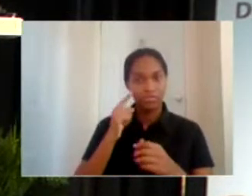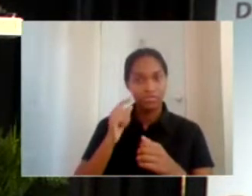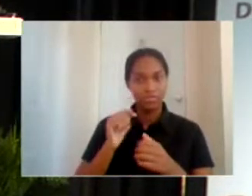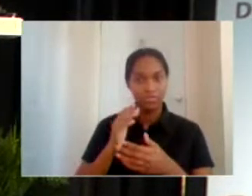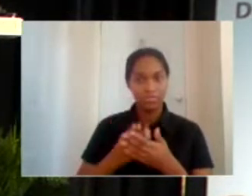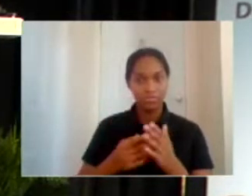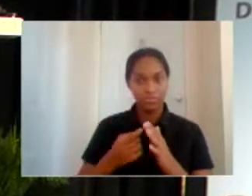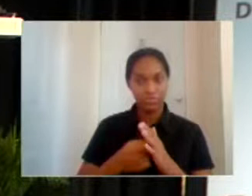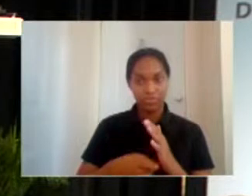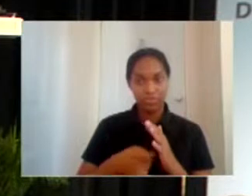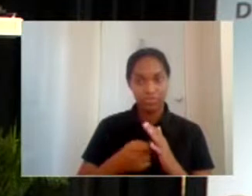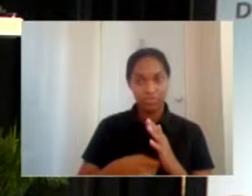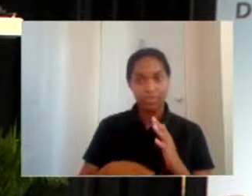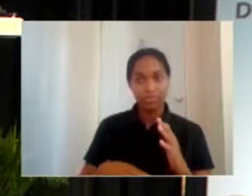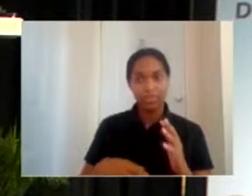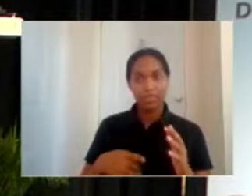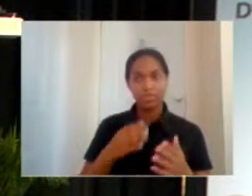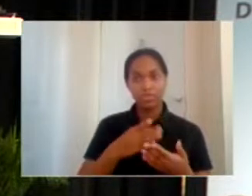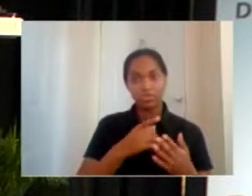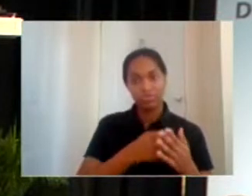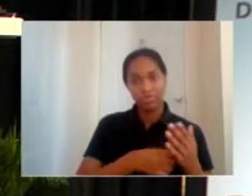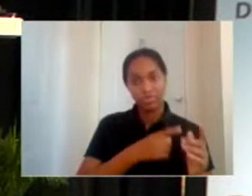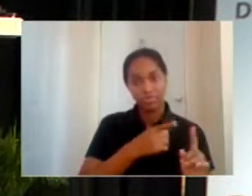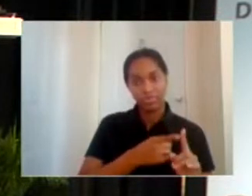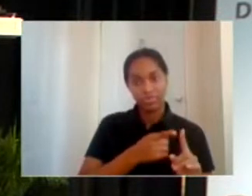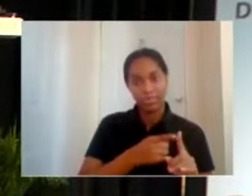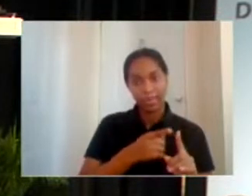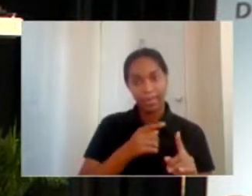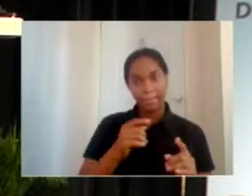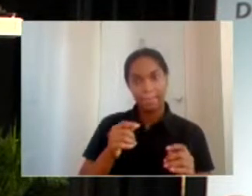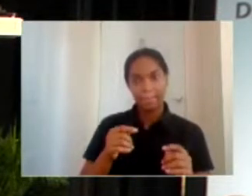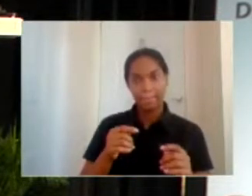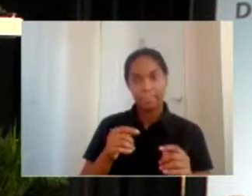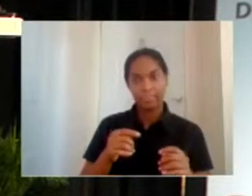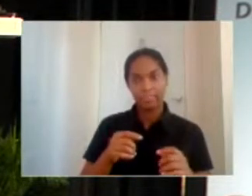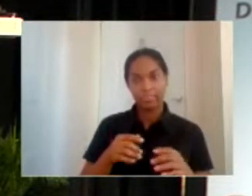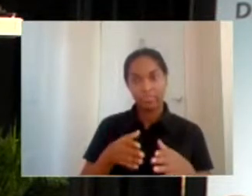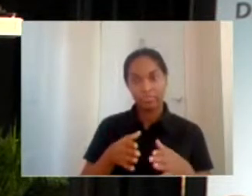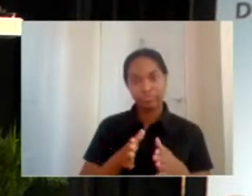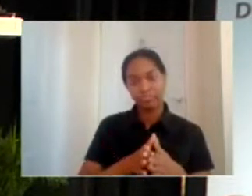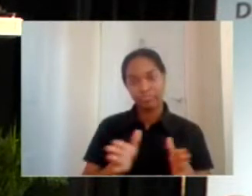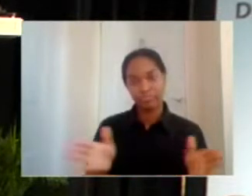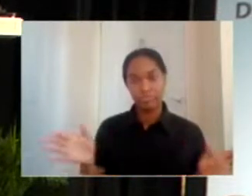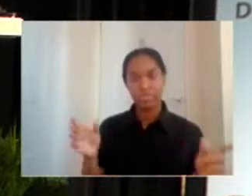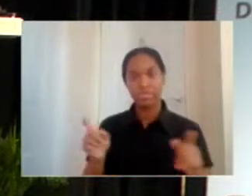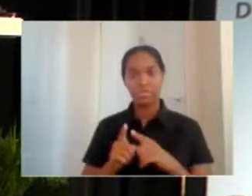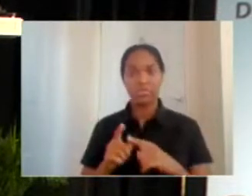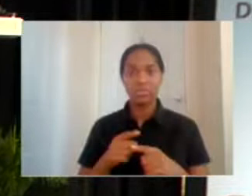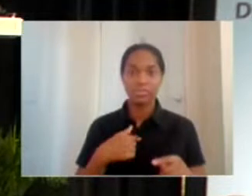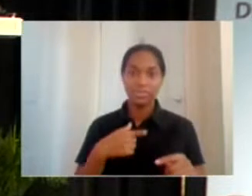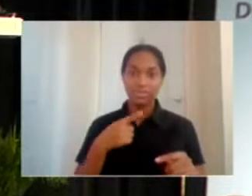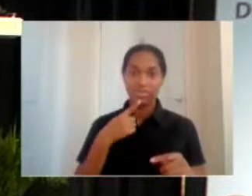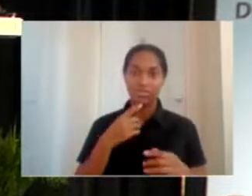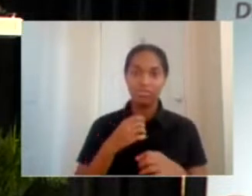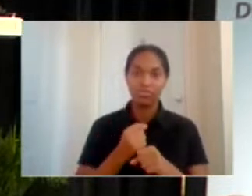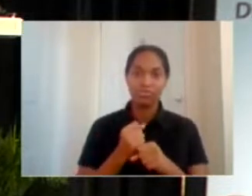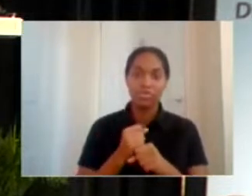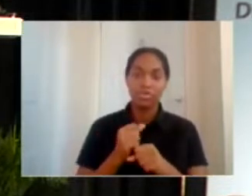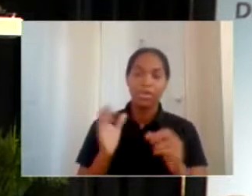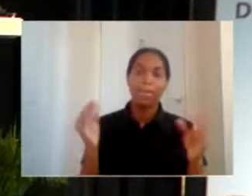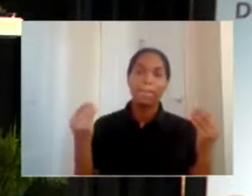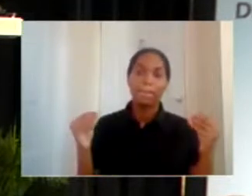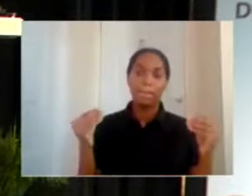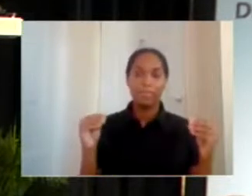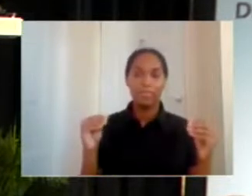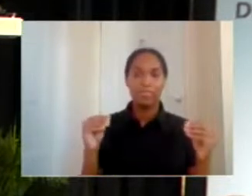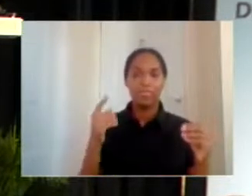and reach price points that are across the board. And again, as I say, create the market conditions for the guys